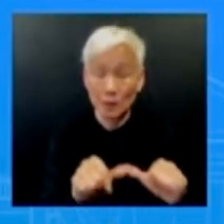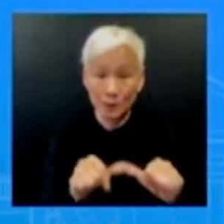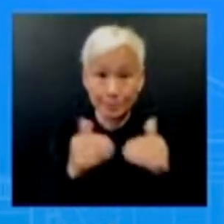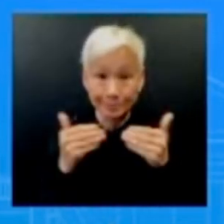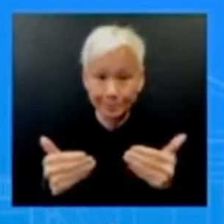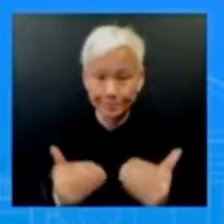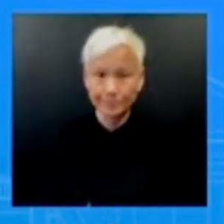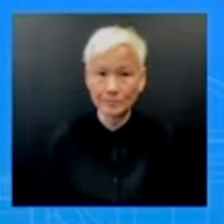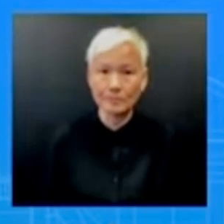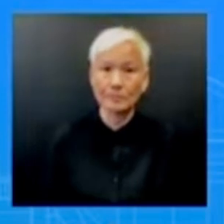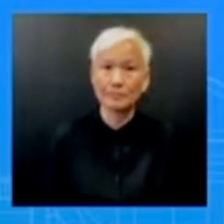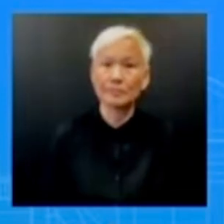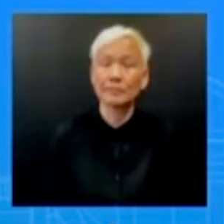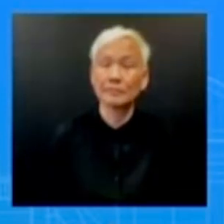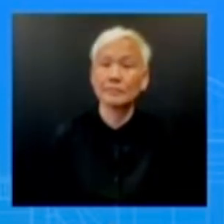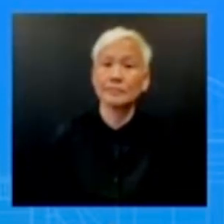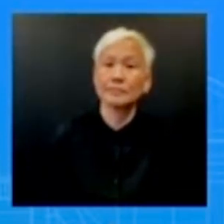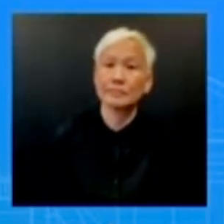Good afternoon, everybody.